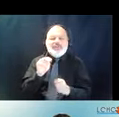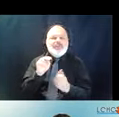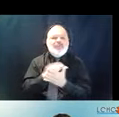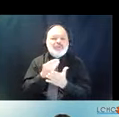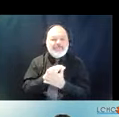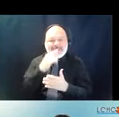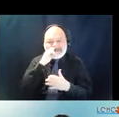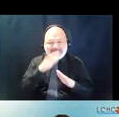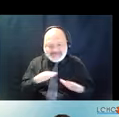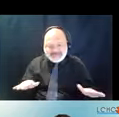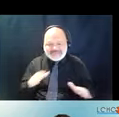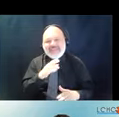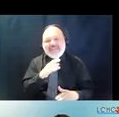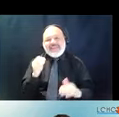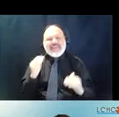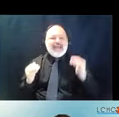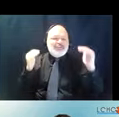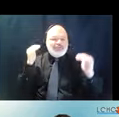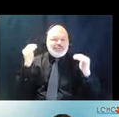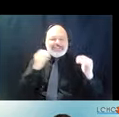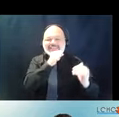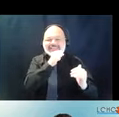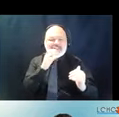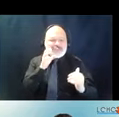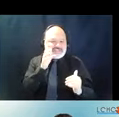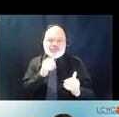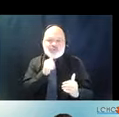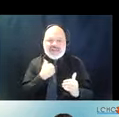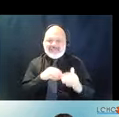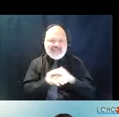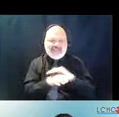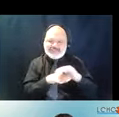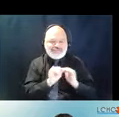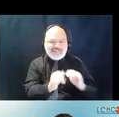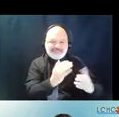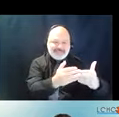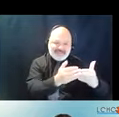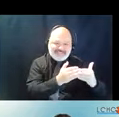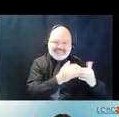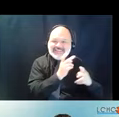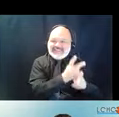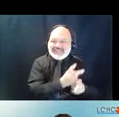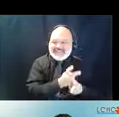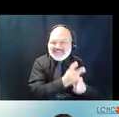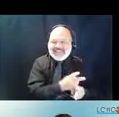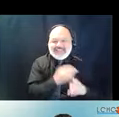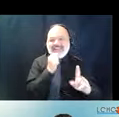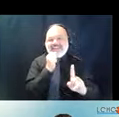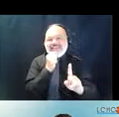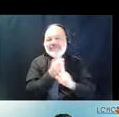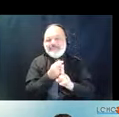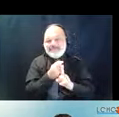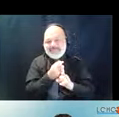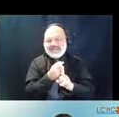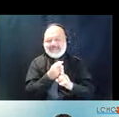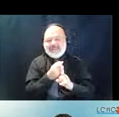young adults, but Latinx seniors still don't have access to that preventative care. And so that ultimately impacts